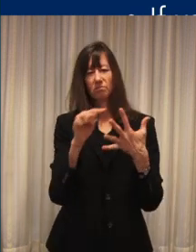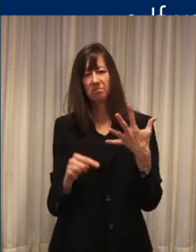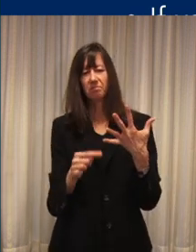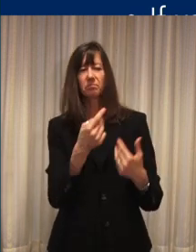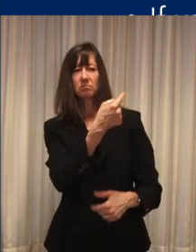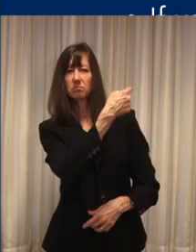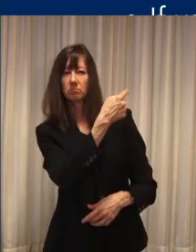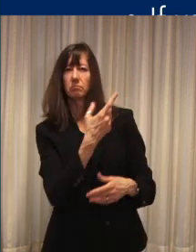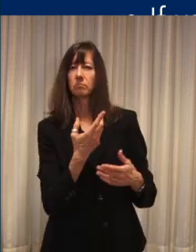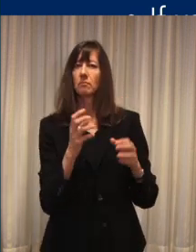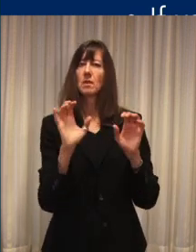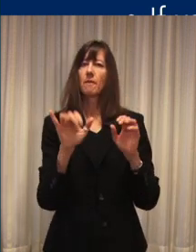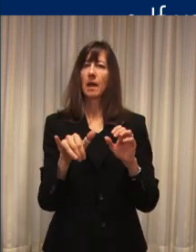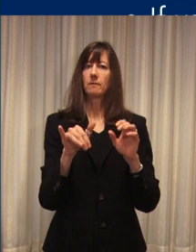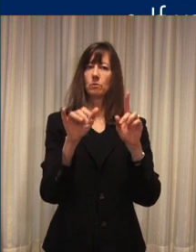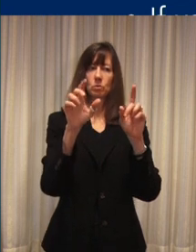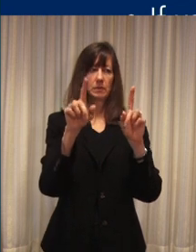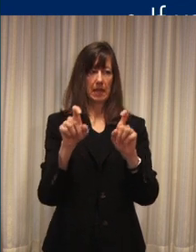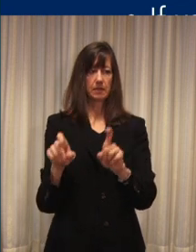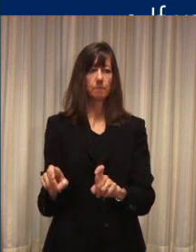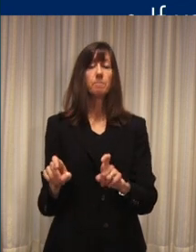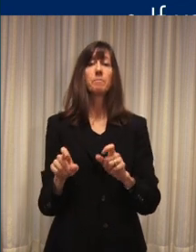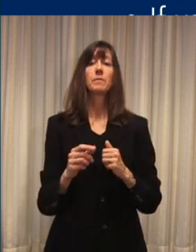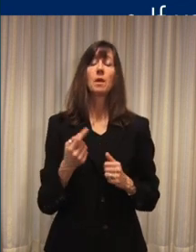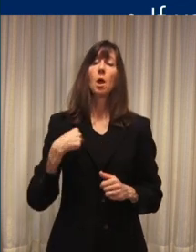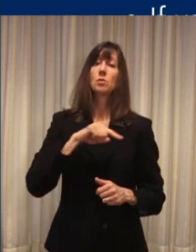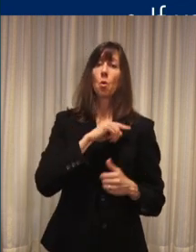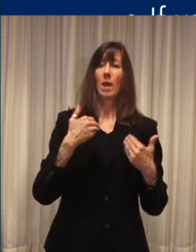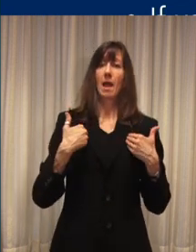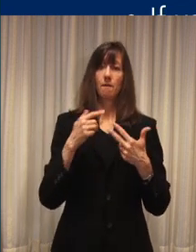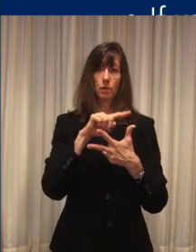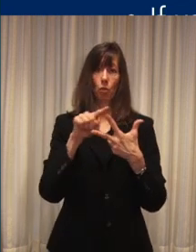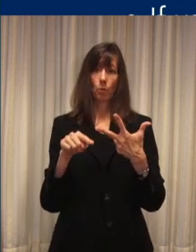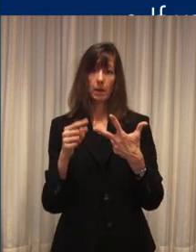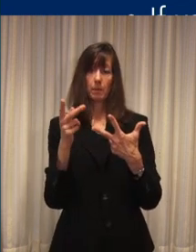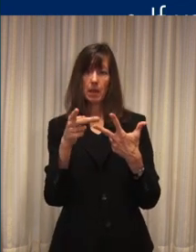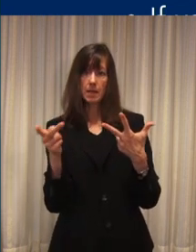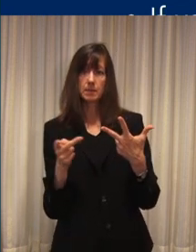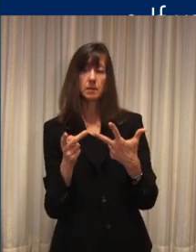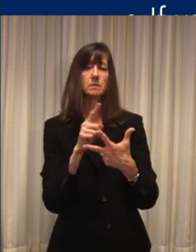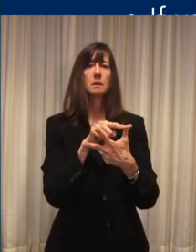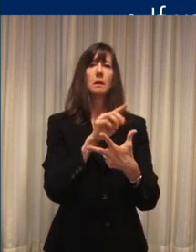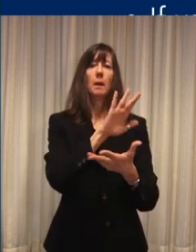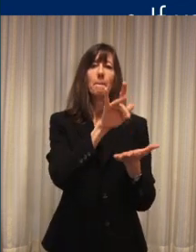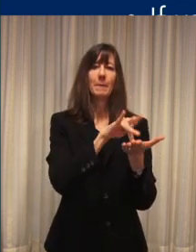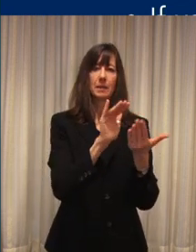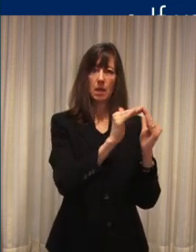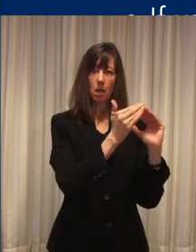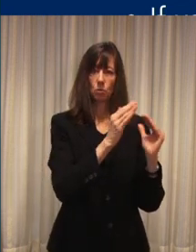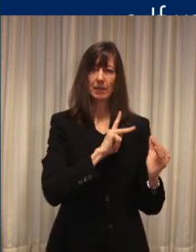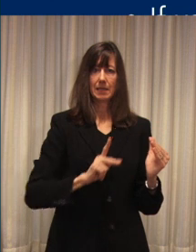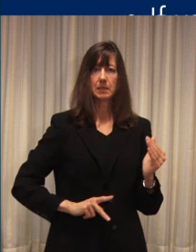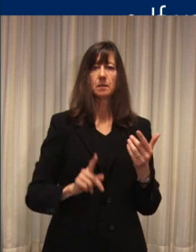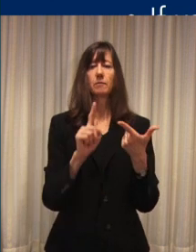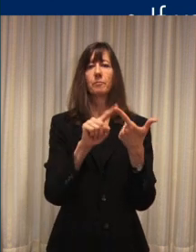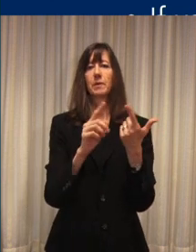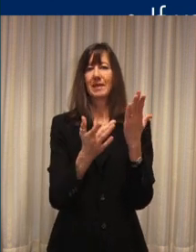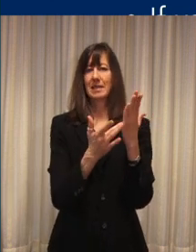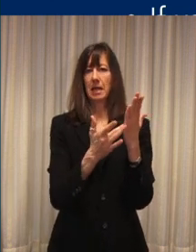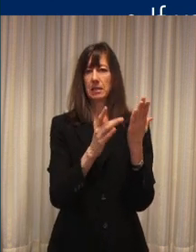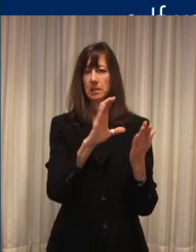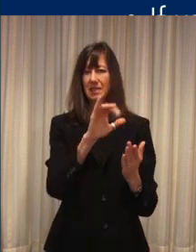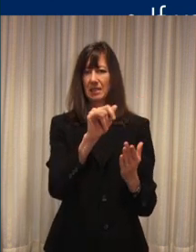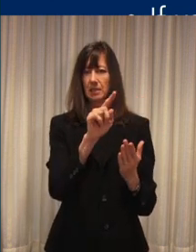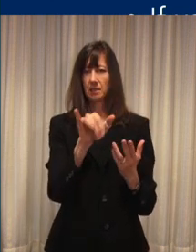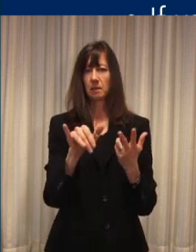We have our Midtown Kingston site, we have our Town of Ulster site at Tech City, and we still have the site down at Ellenville